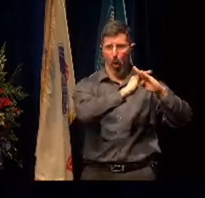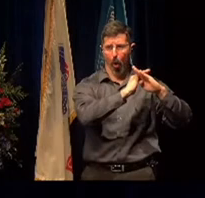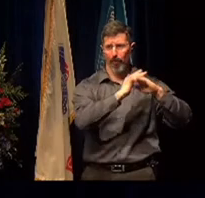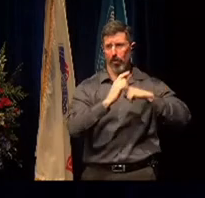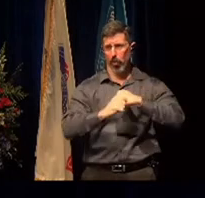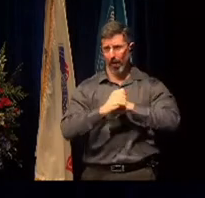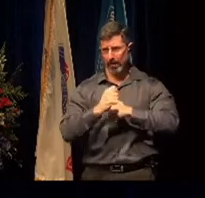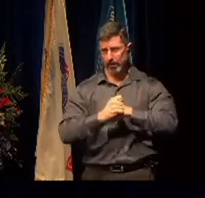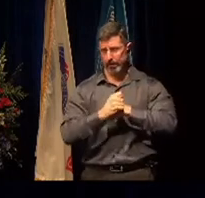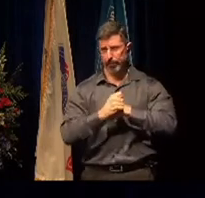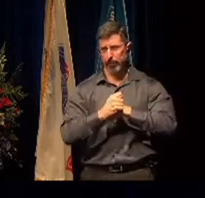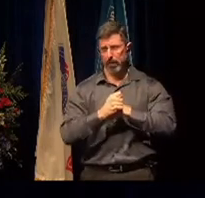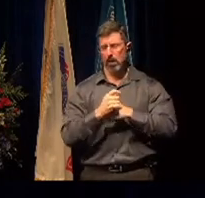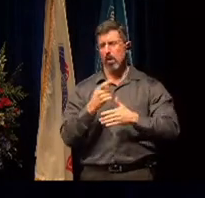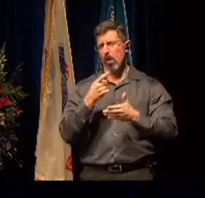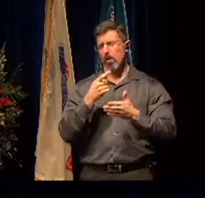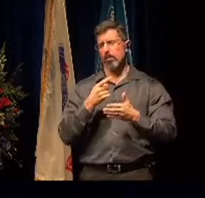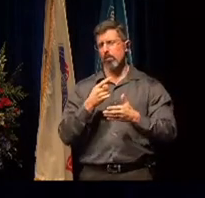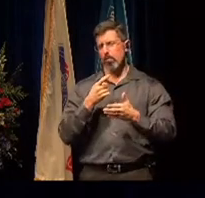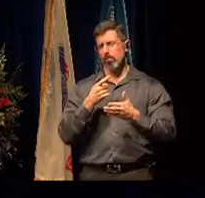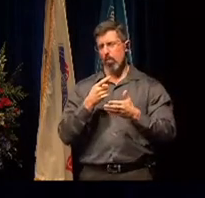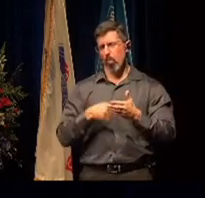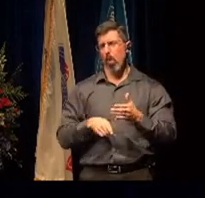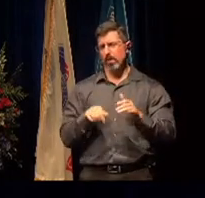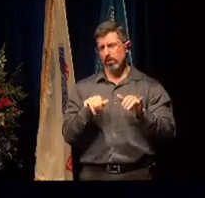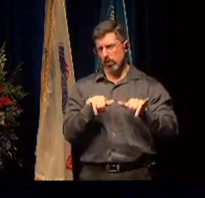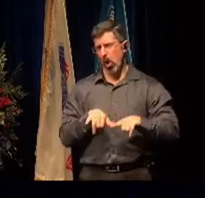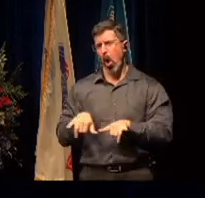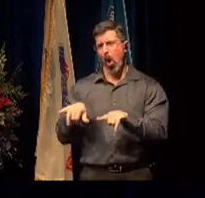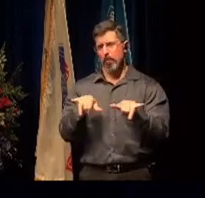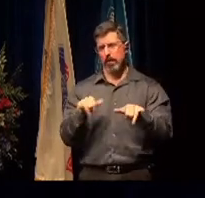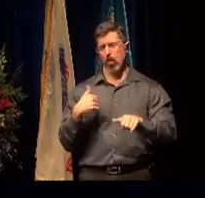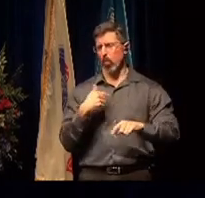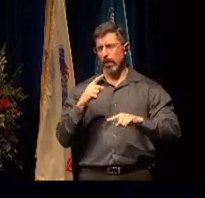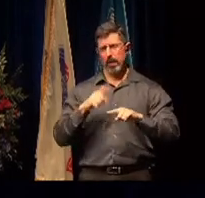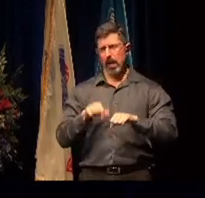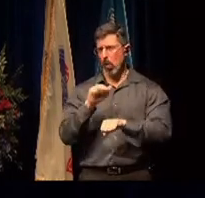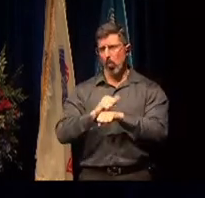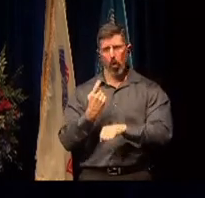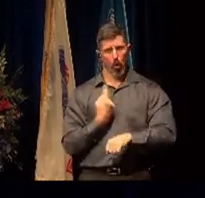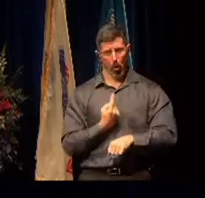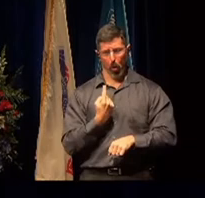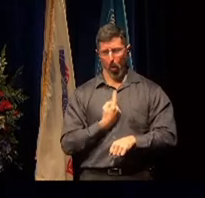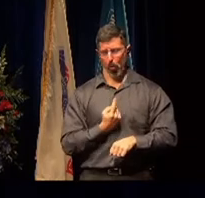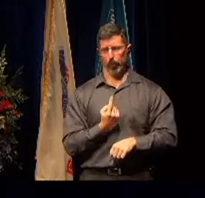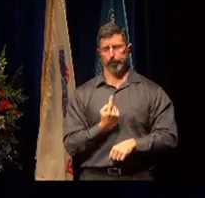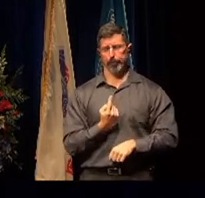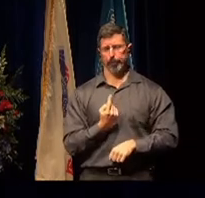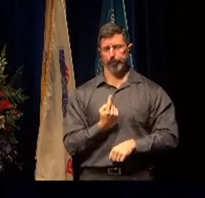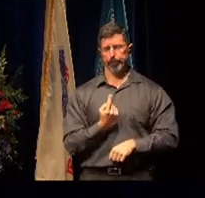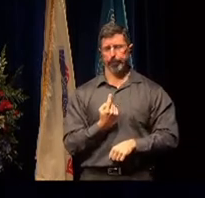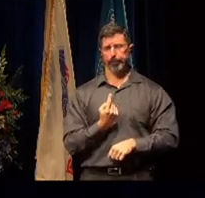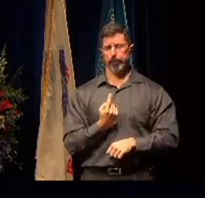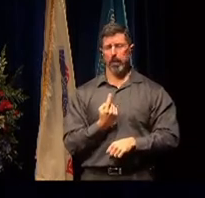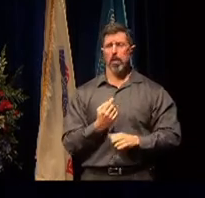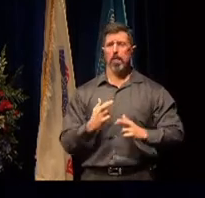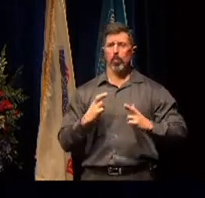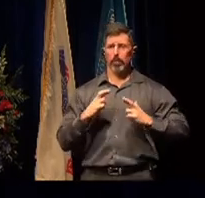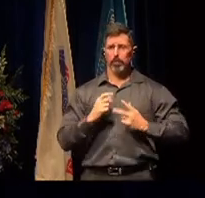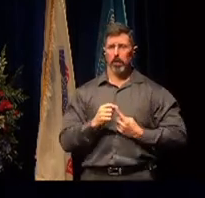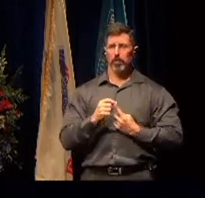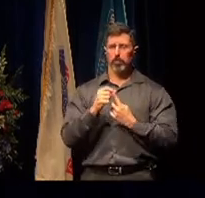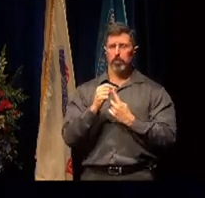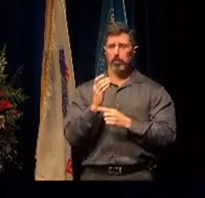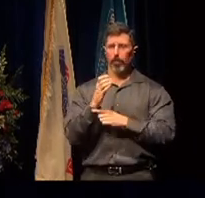What is common to both of these missions is that we can't do them ourselves. They are people-oriented. Retired Special Forces